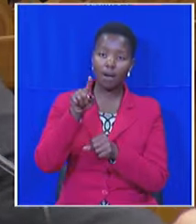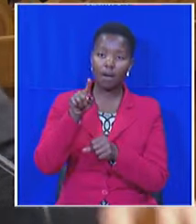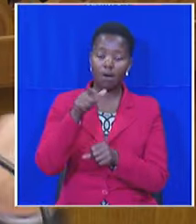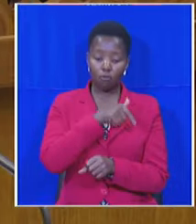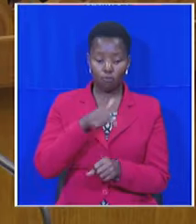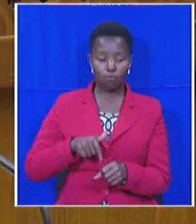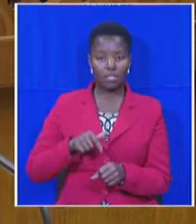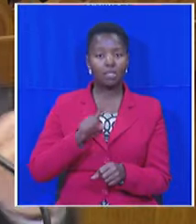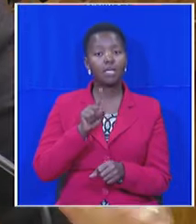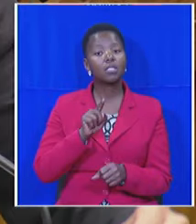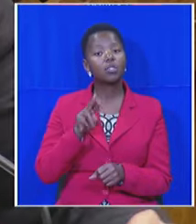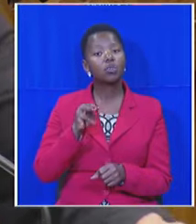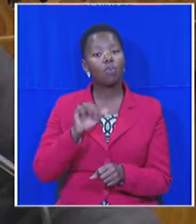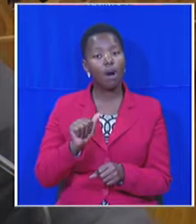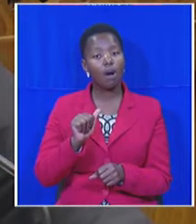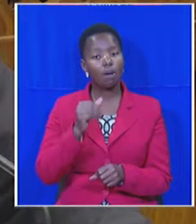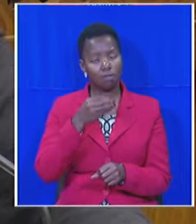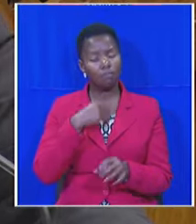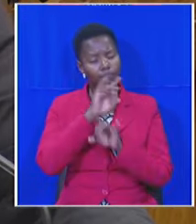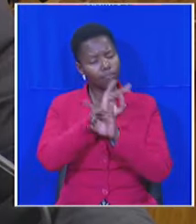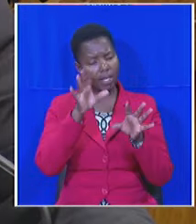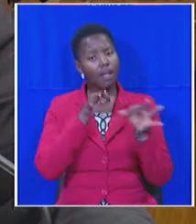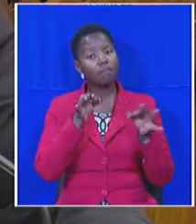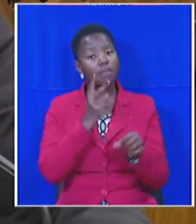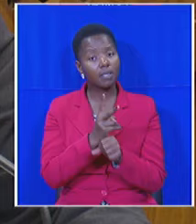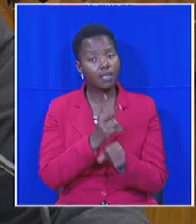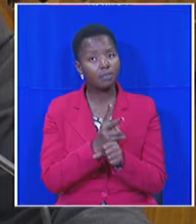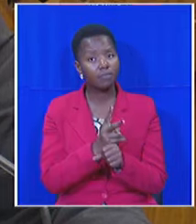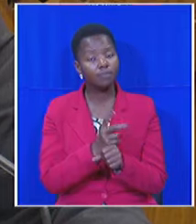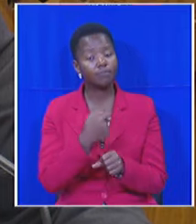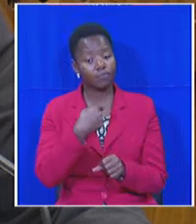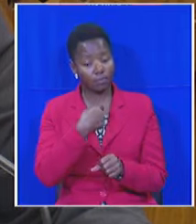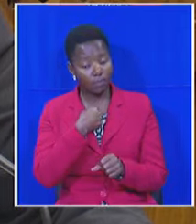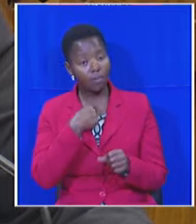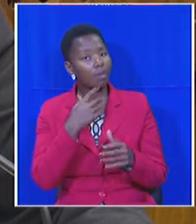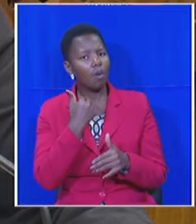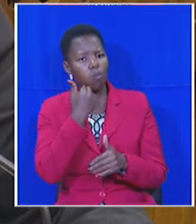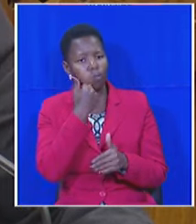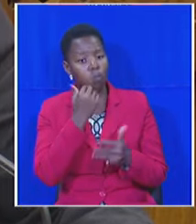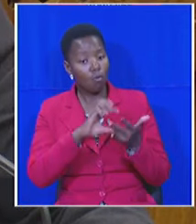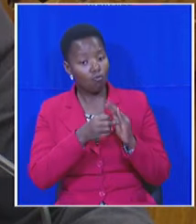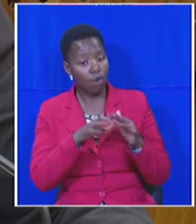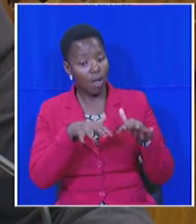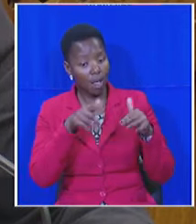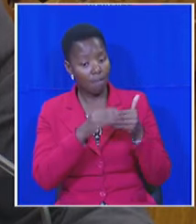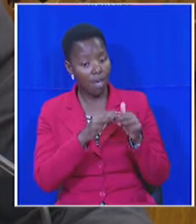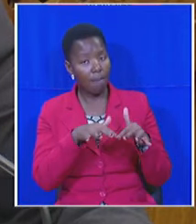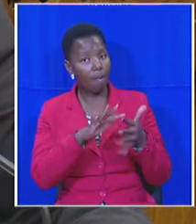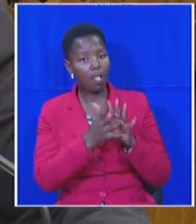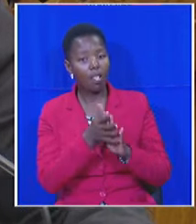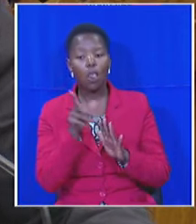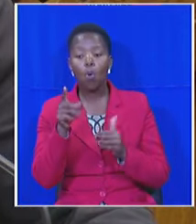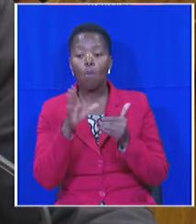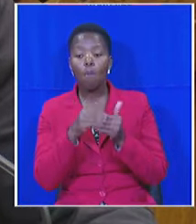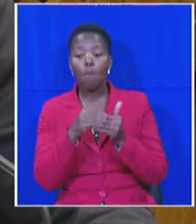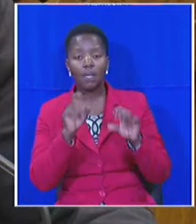won't do it. But let me be very clear as well. We're not the ones trying to sabotage this House. Your members can't get here.